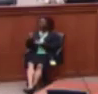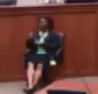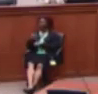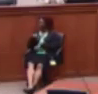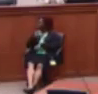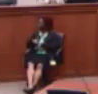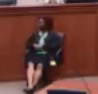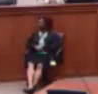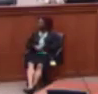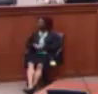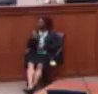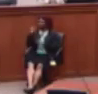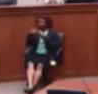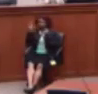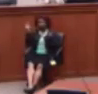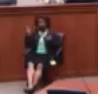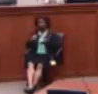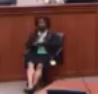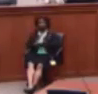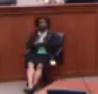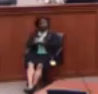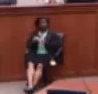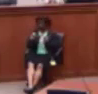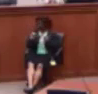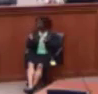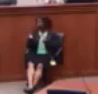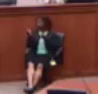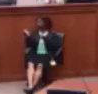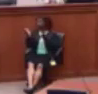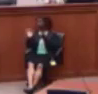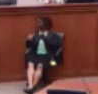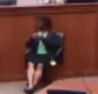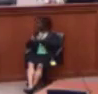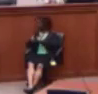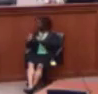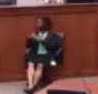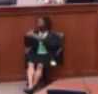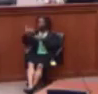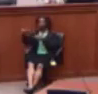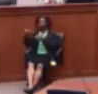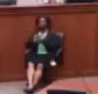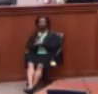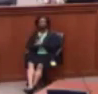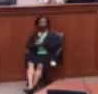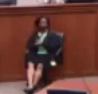Is there any objection? Hearing none, motion passes. What's our next item?